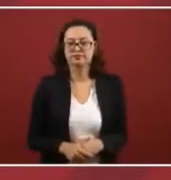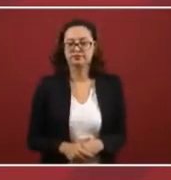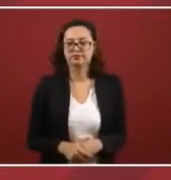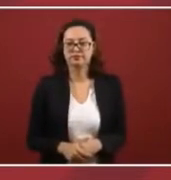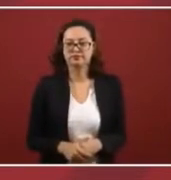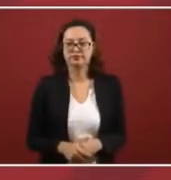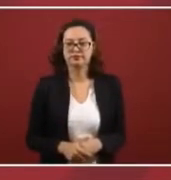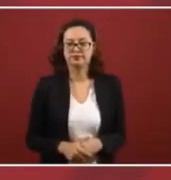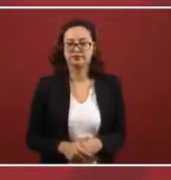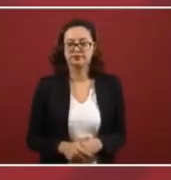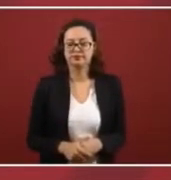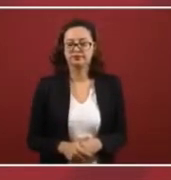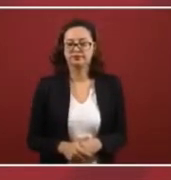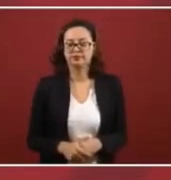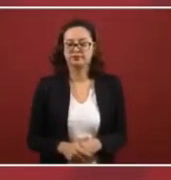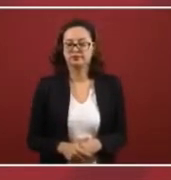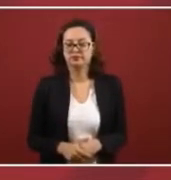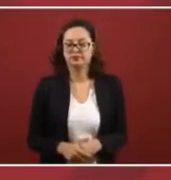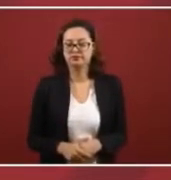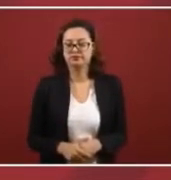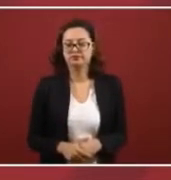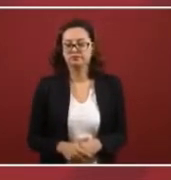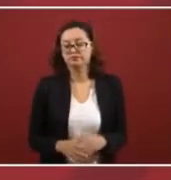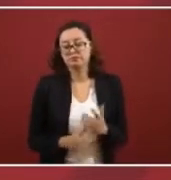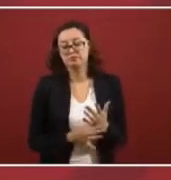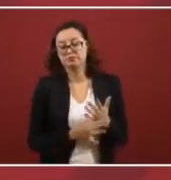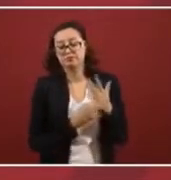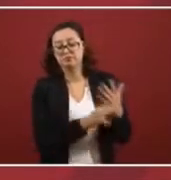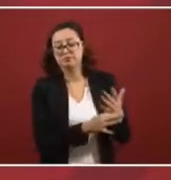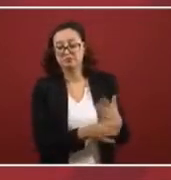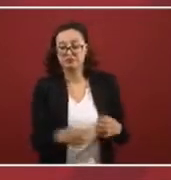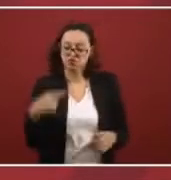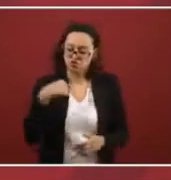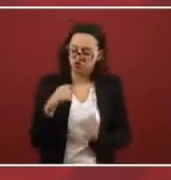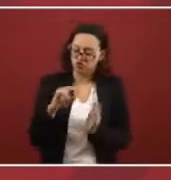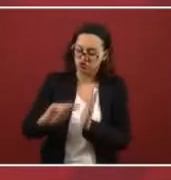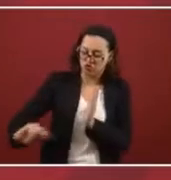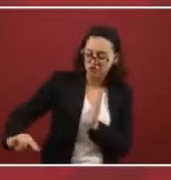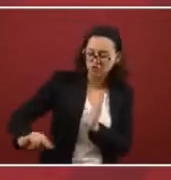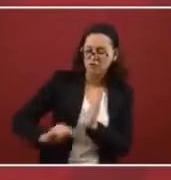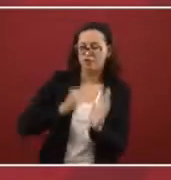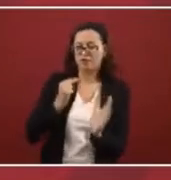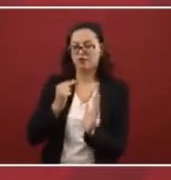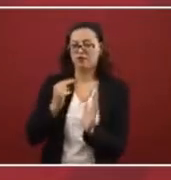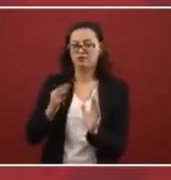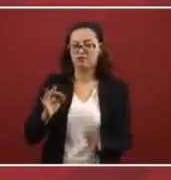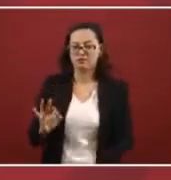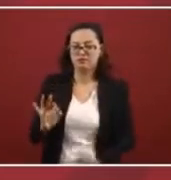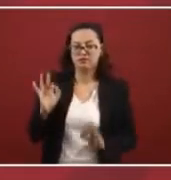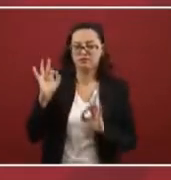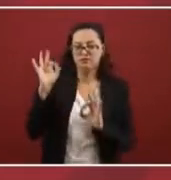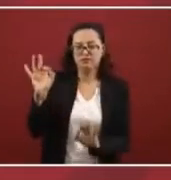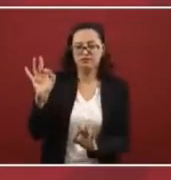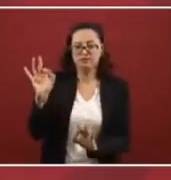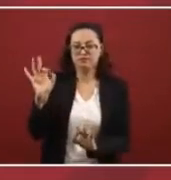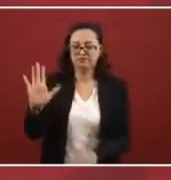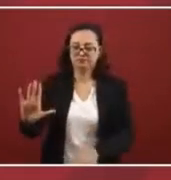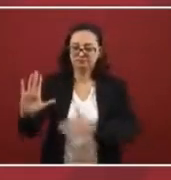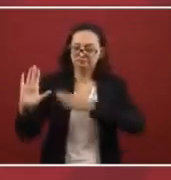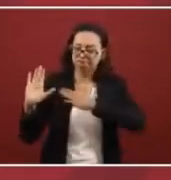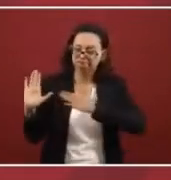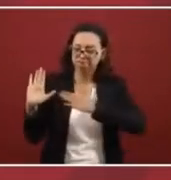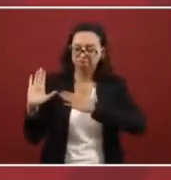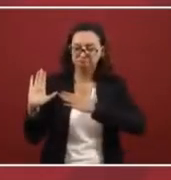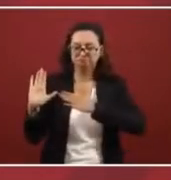certificar la to certify the signature del documento of the document que conocer, that I let you see